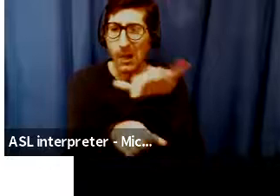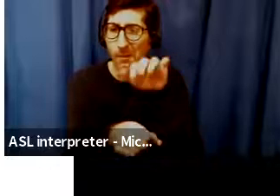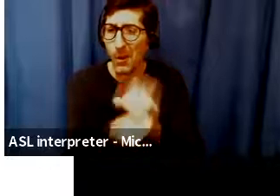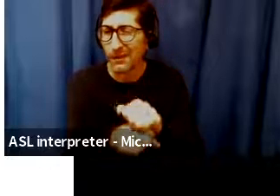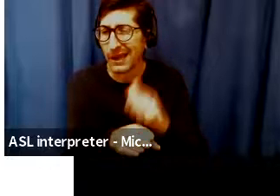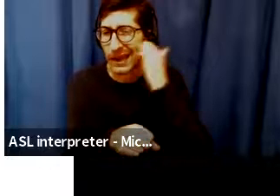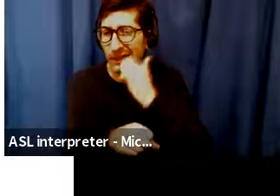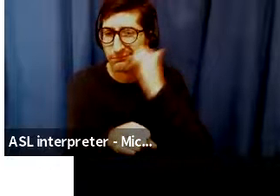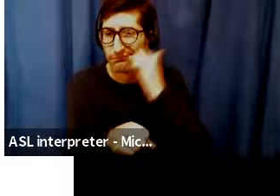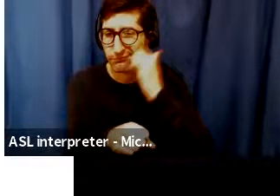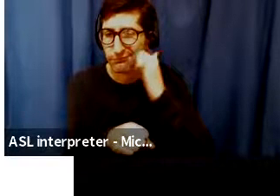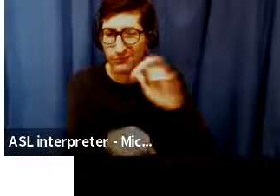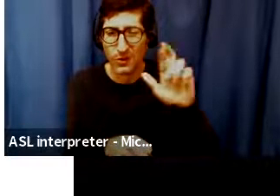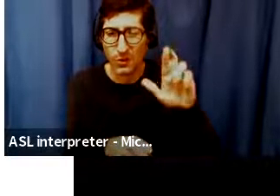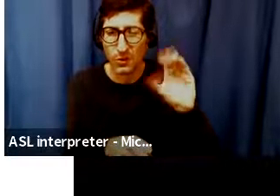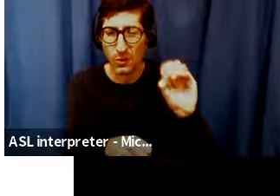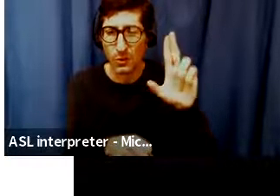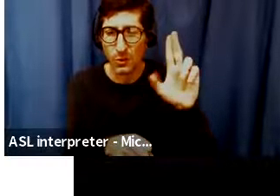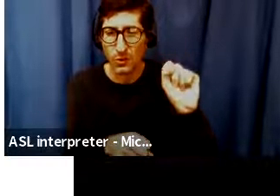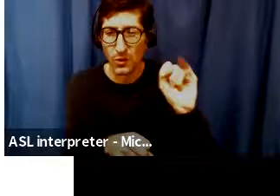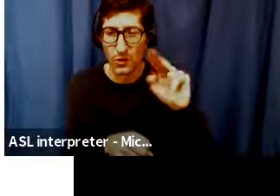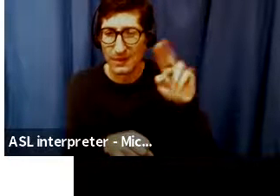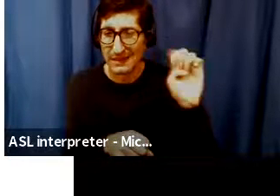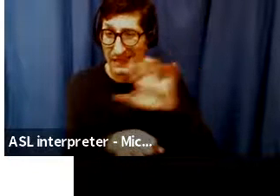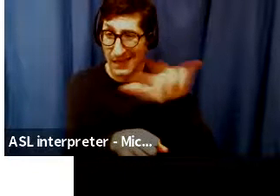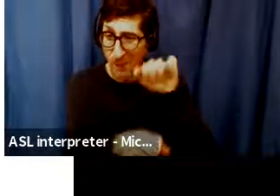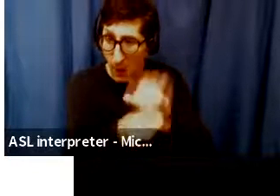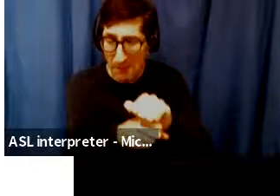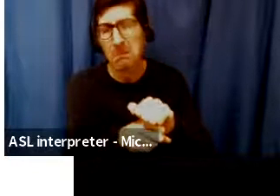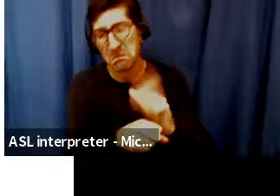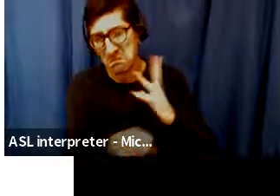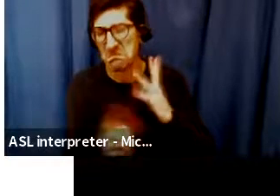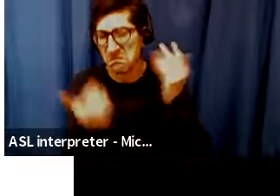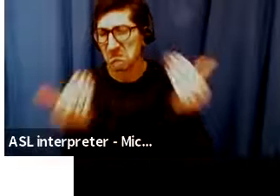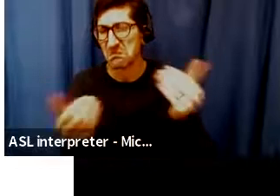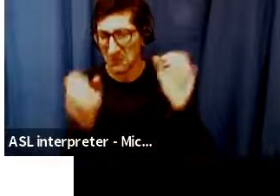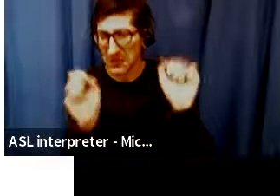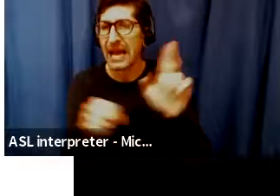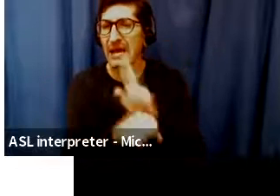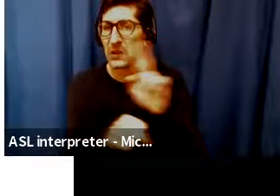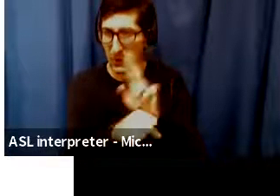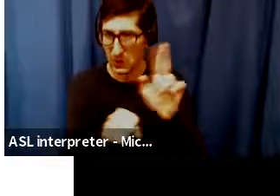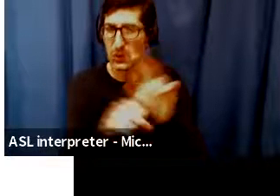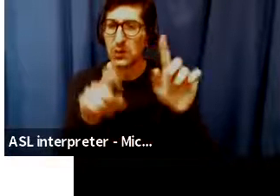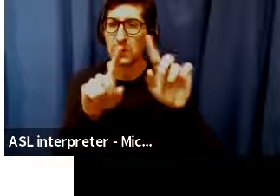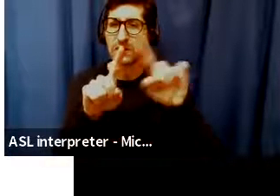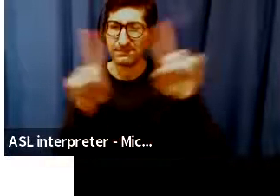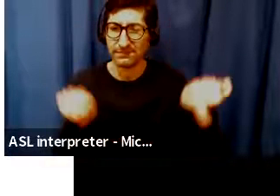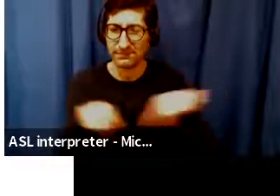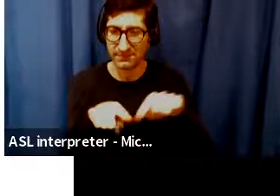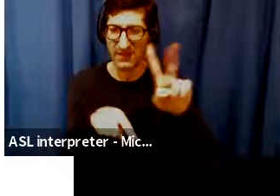um, that could be an appropriate time to use this auxiliary service.